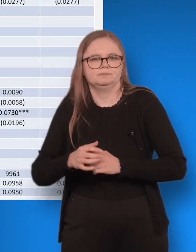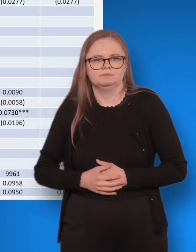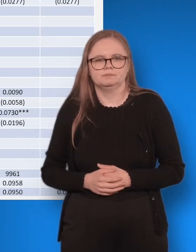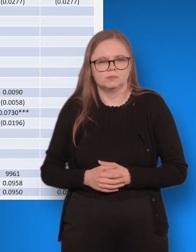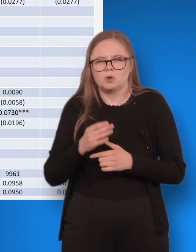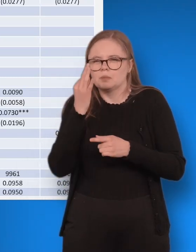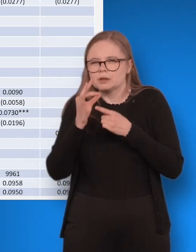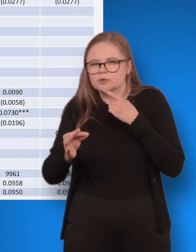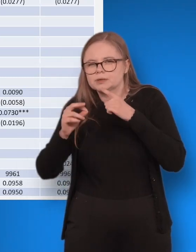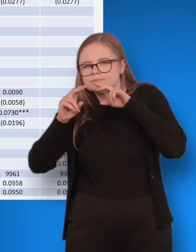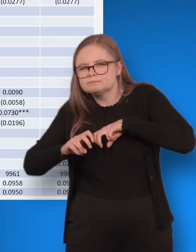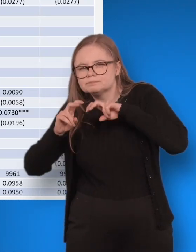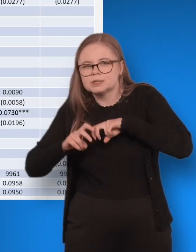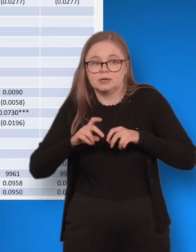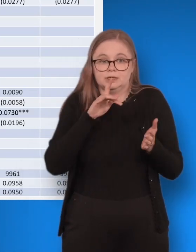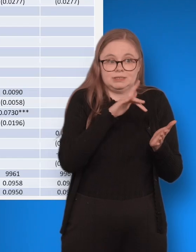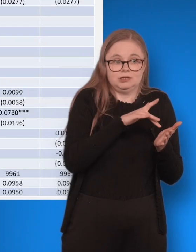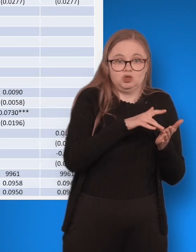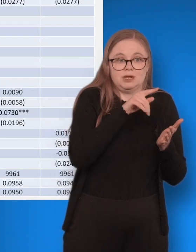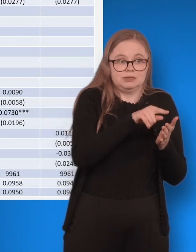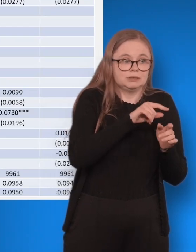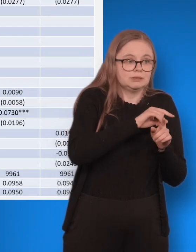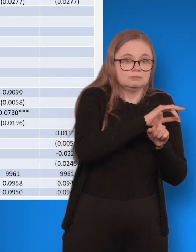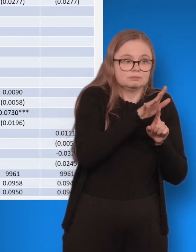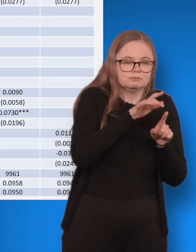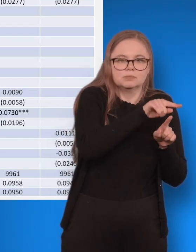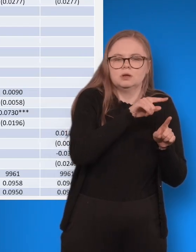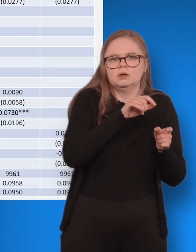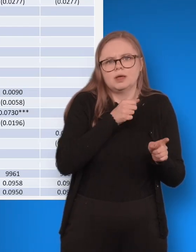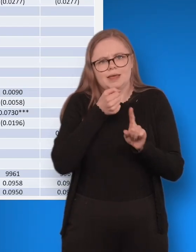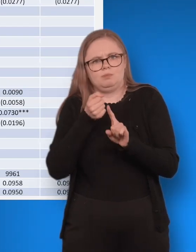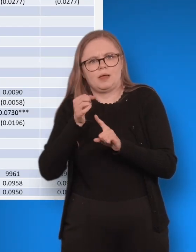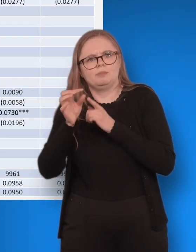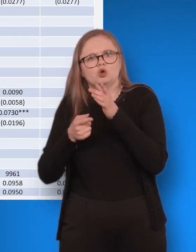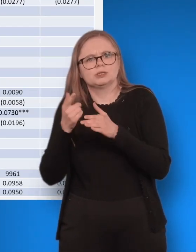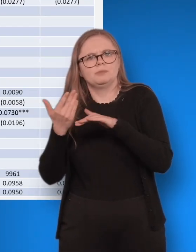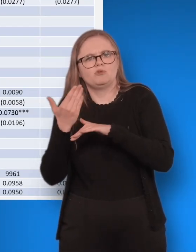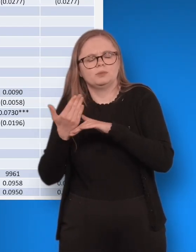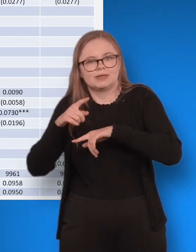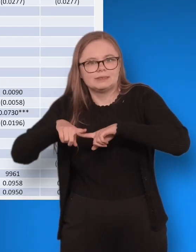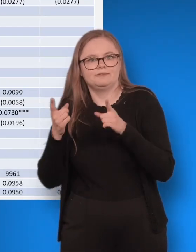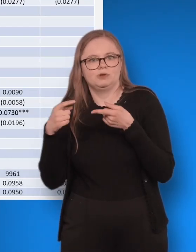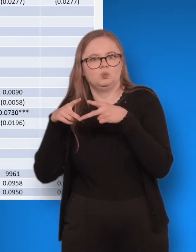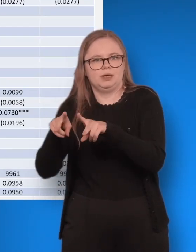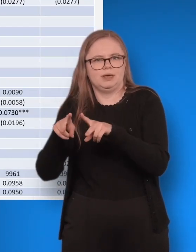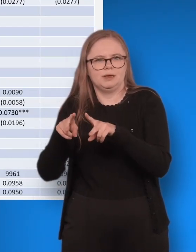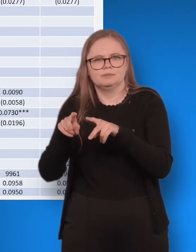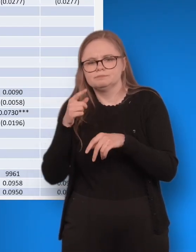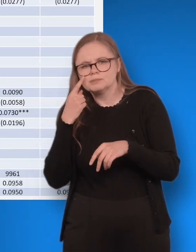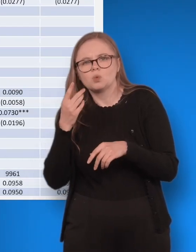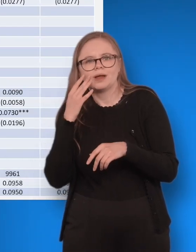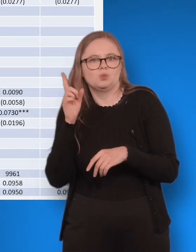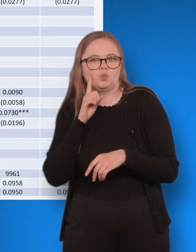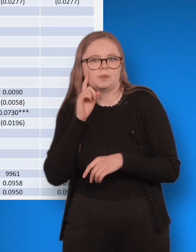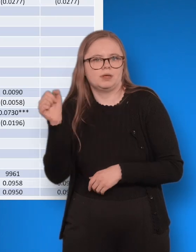examine whether centrality impacts the project performance in a different way when there is a woman PI